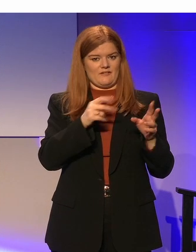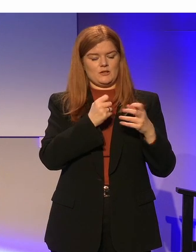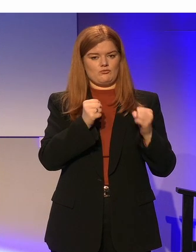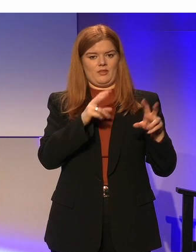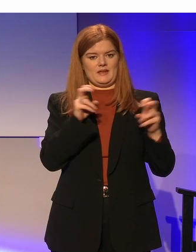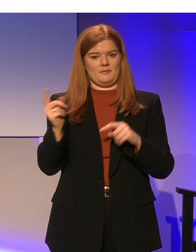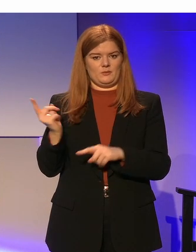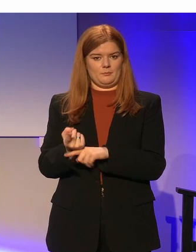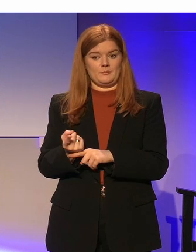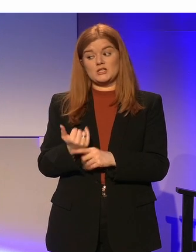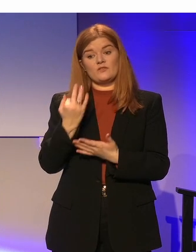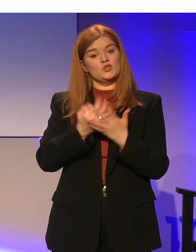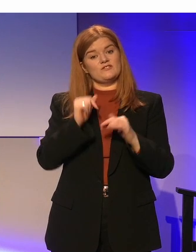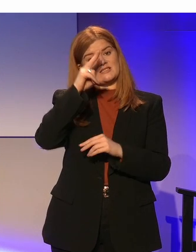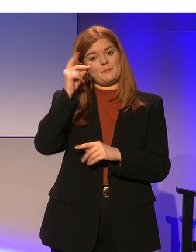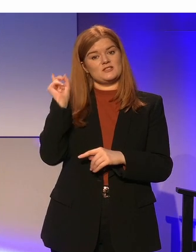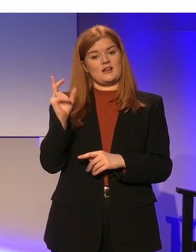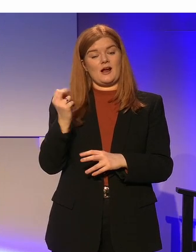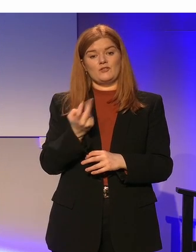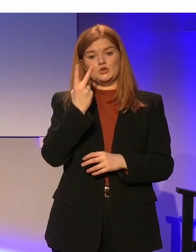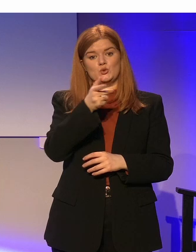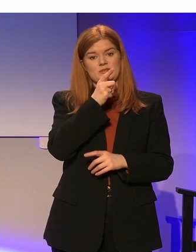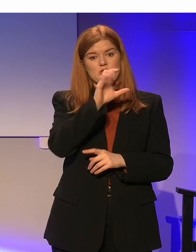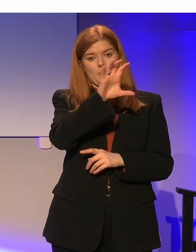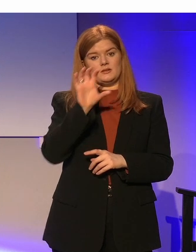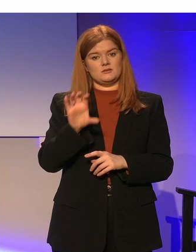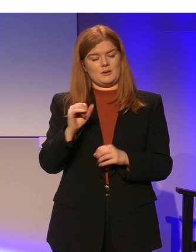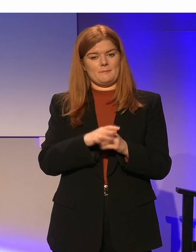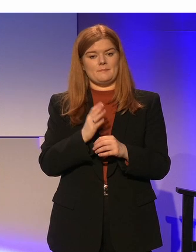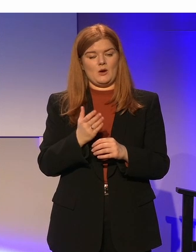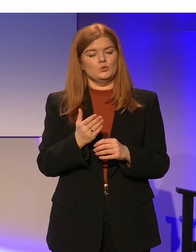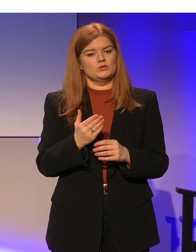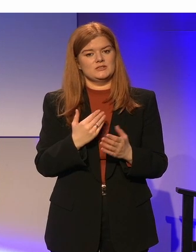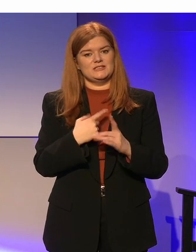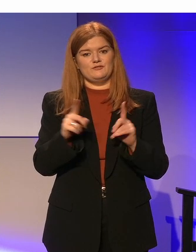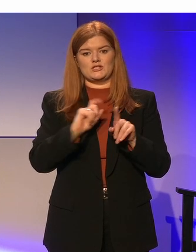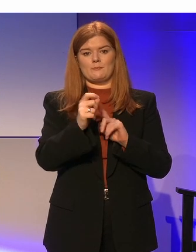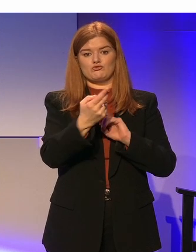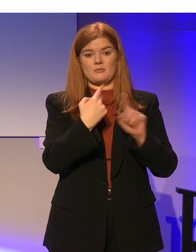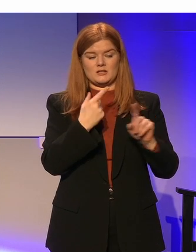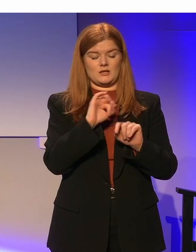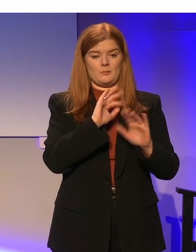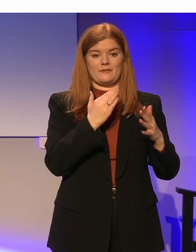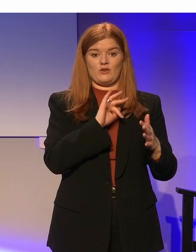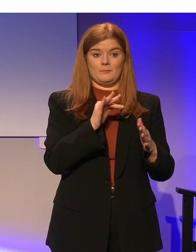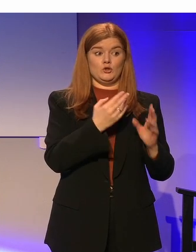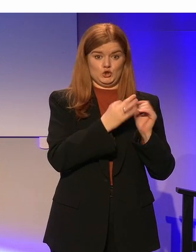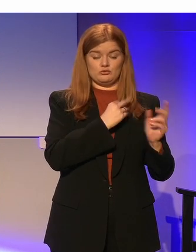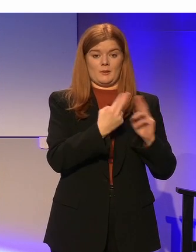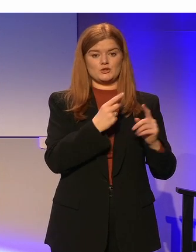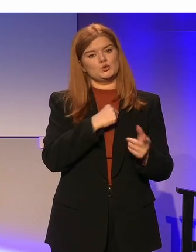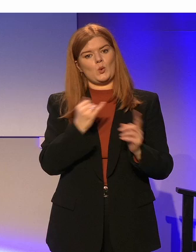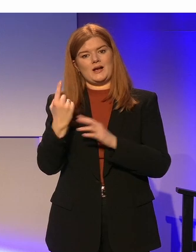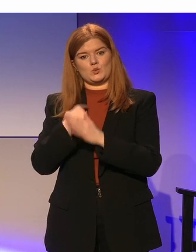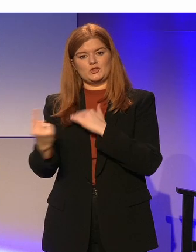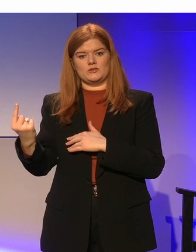experiences. And here's a couple of examples. So there's 2 speech bubbles on the continuum from responsive to isolating, and someone here,